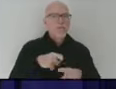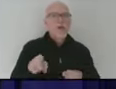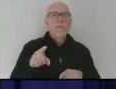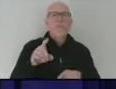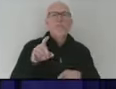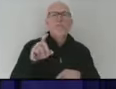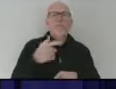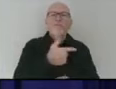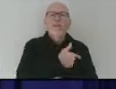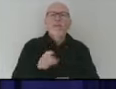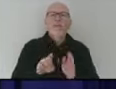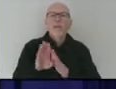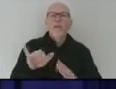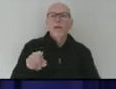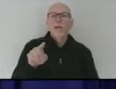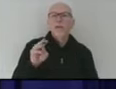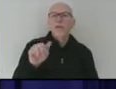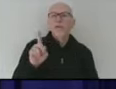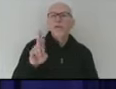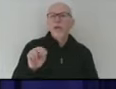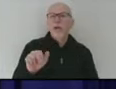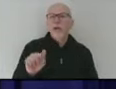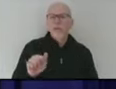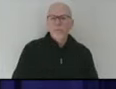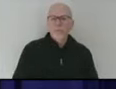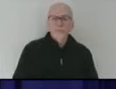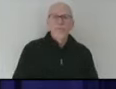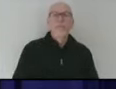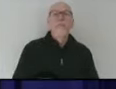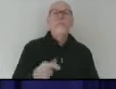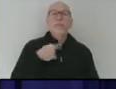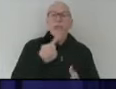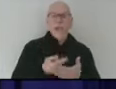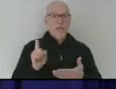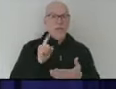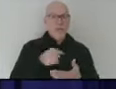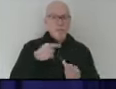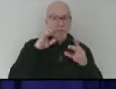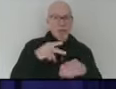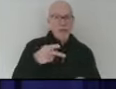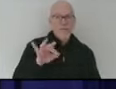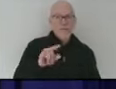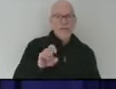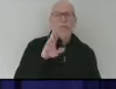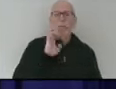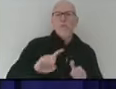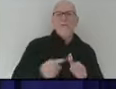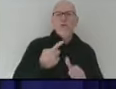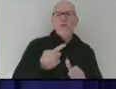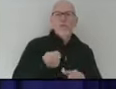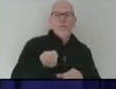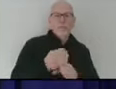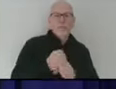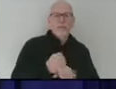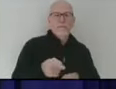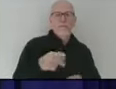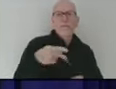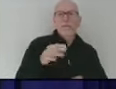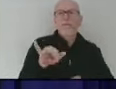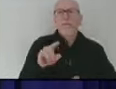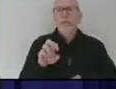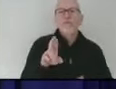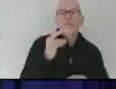vaccine being developed by Moderna. As we said last week, we expect the Pfizer vaccine to be the first one we receive. Pfizer announced